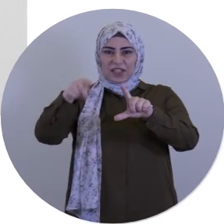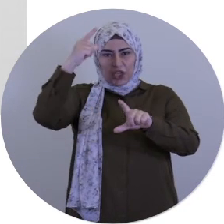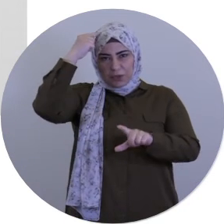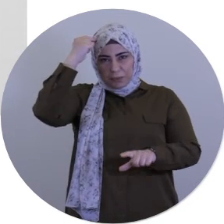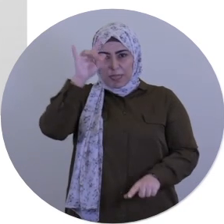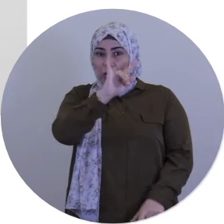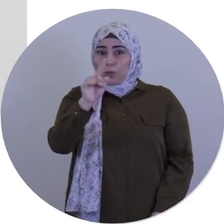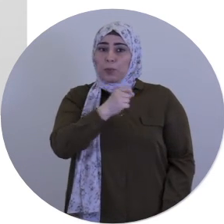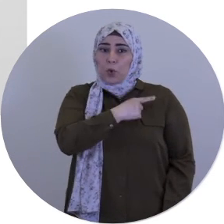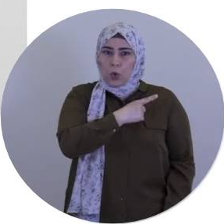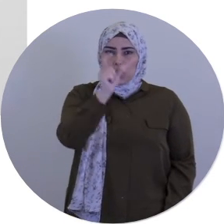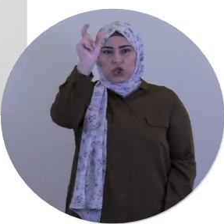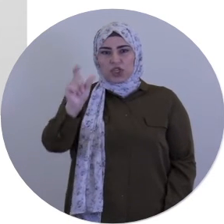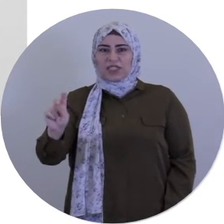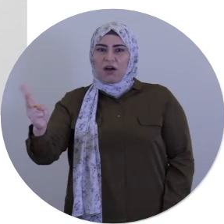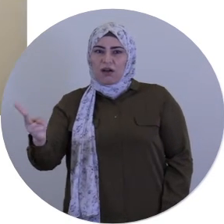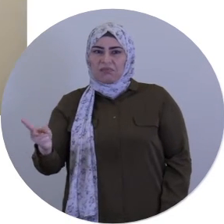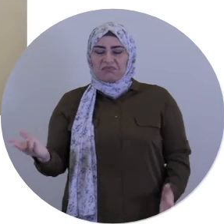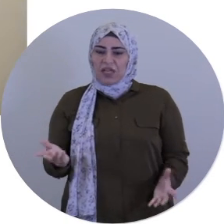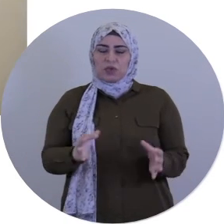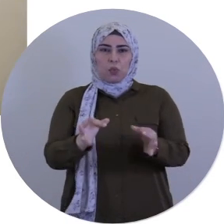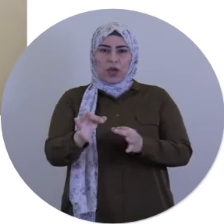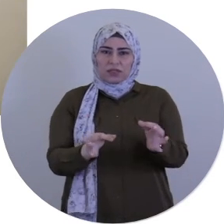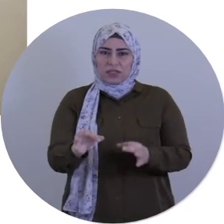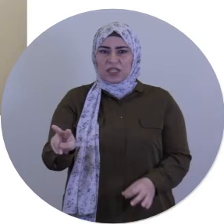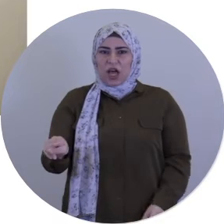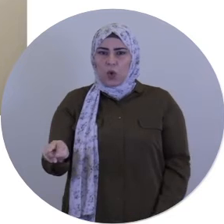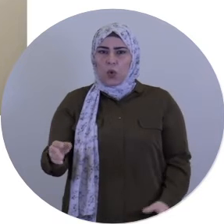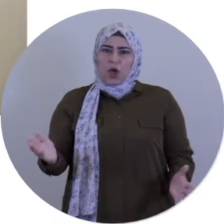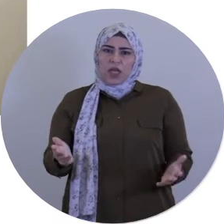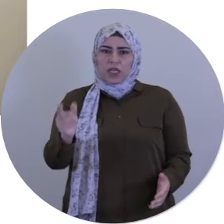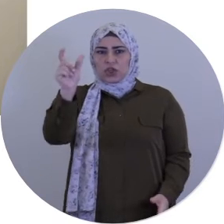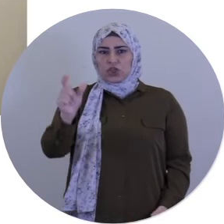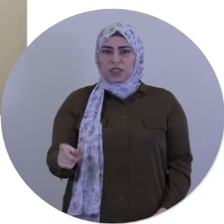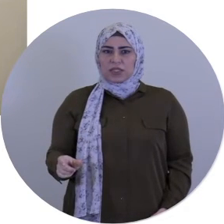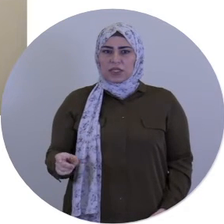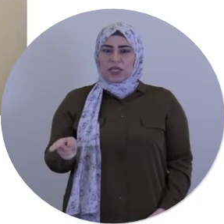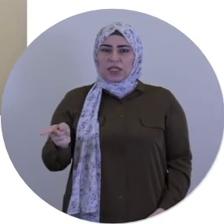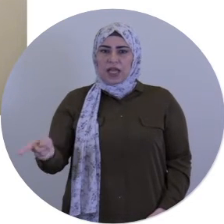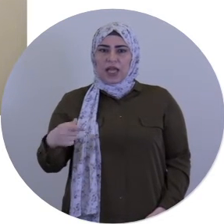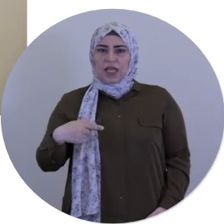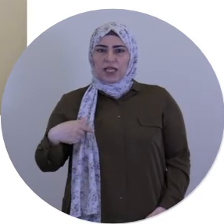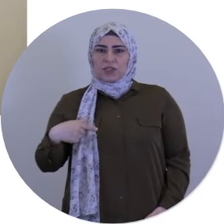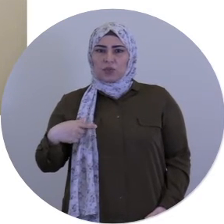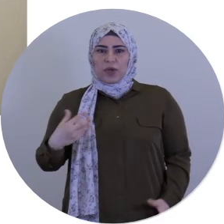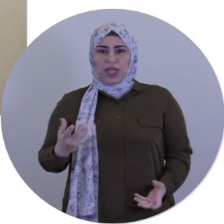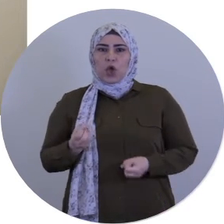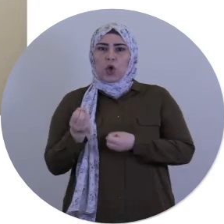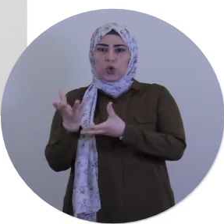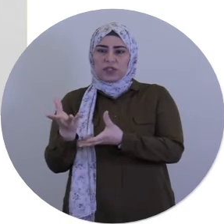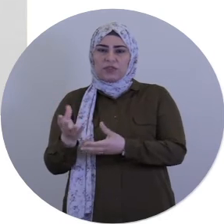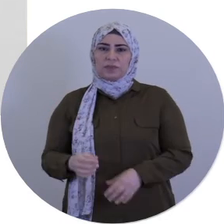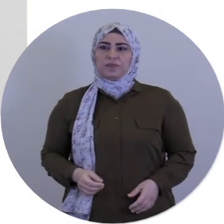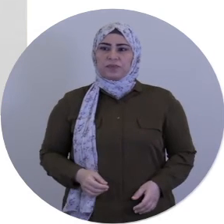he found on the road, his brother, anyone. So this is basically the causative. Let's see how the causative is